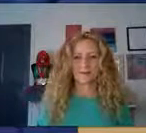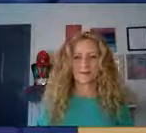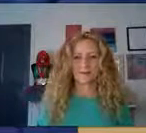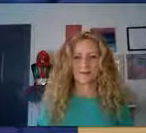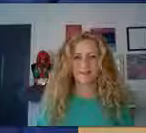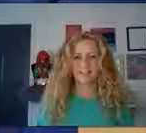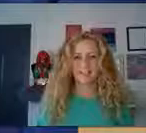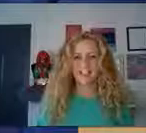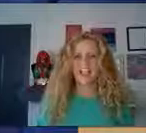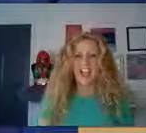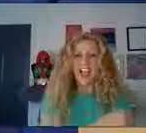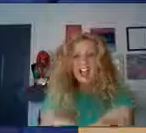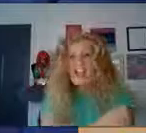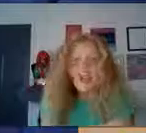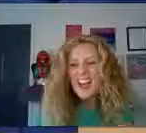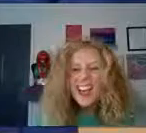John 13:34.